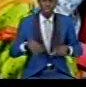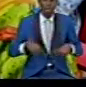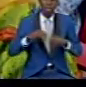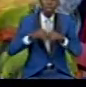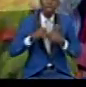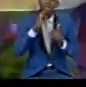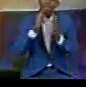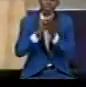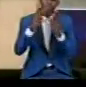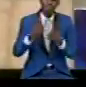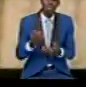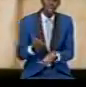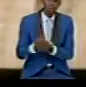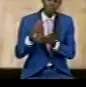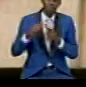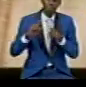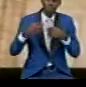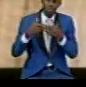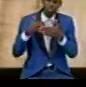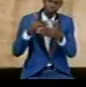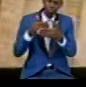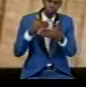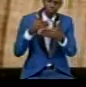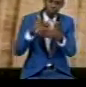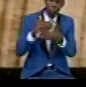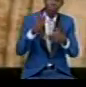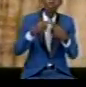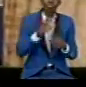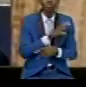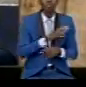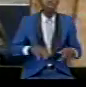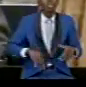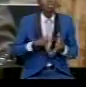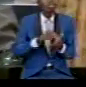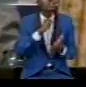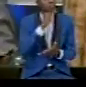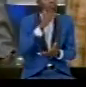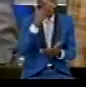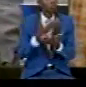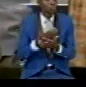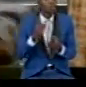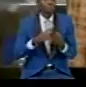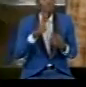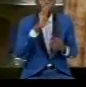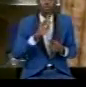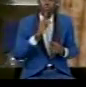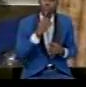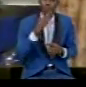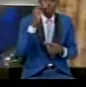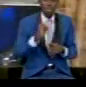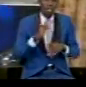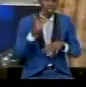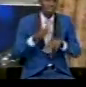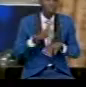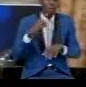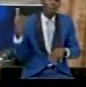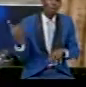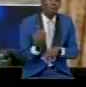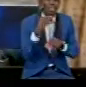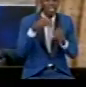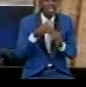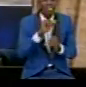nearer and nearer to Christ? It is good to be zealously affected, always in a good thing,